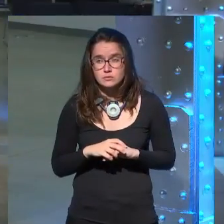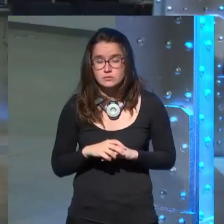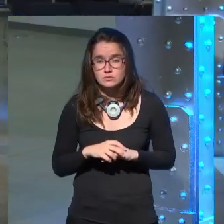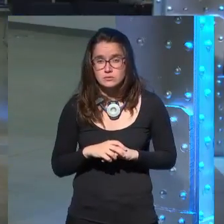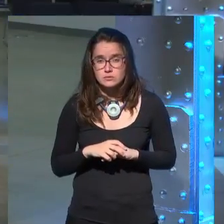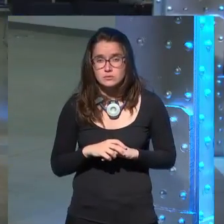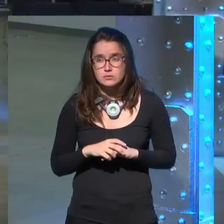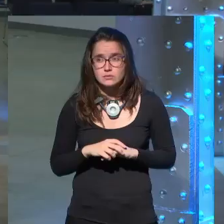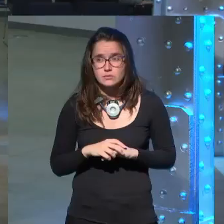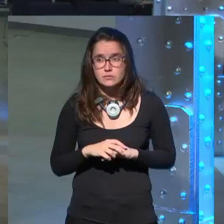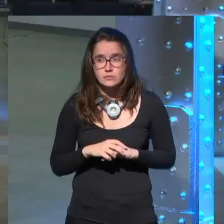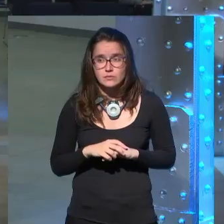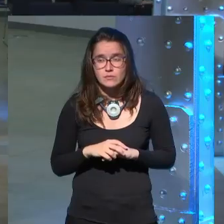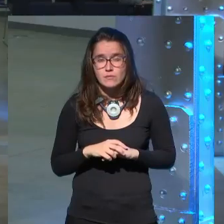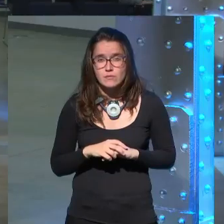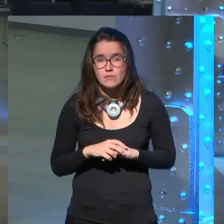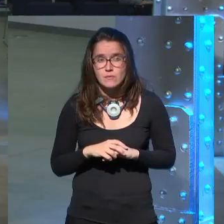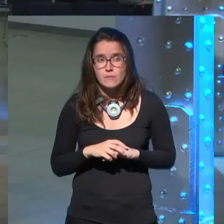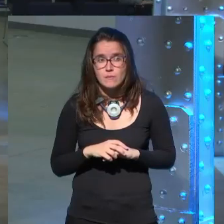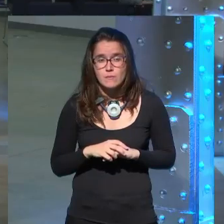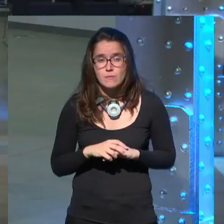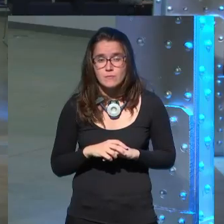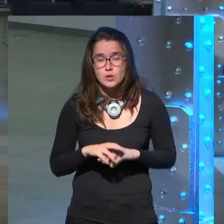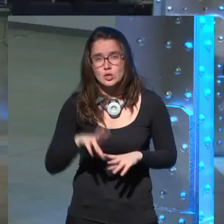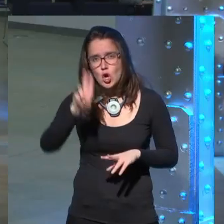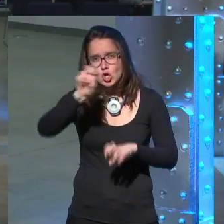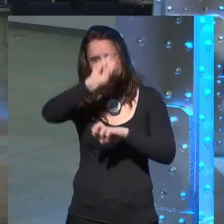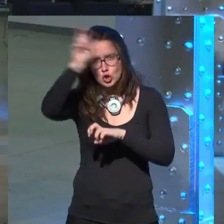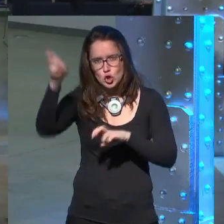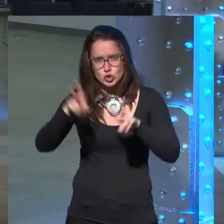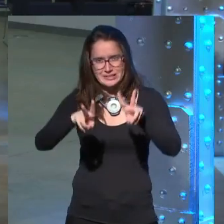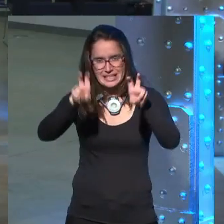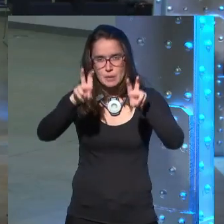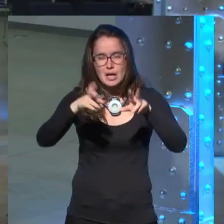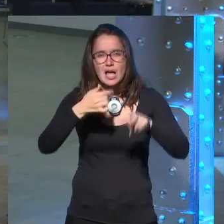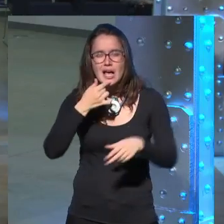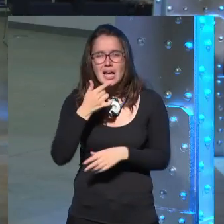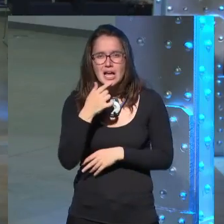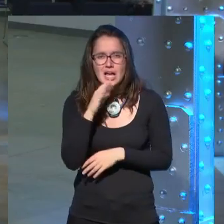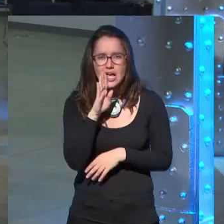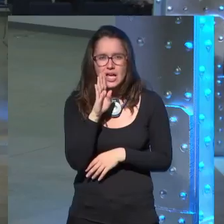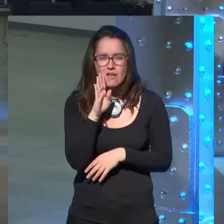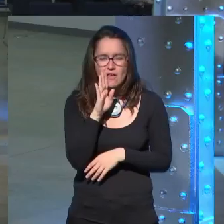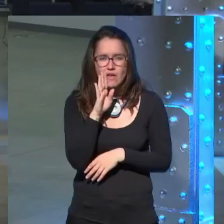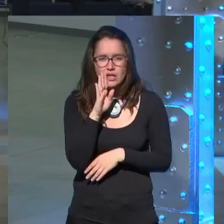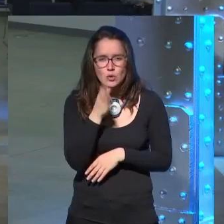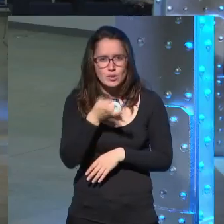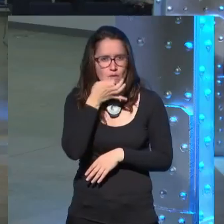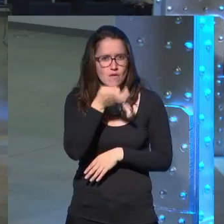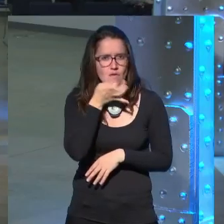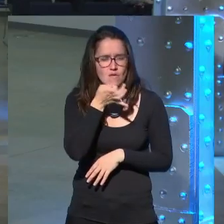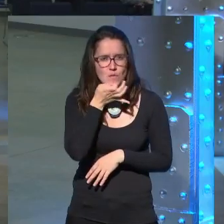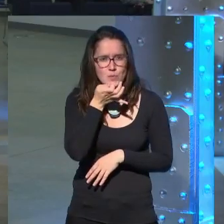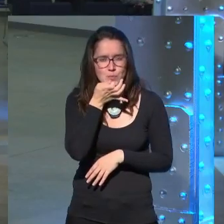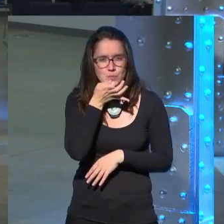Quiero abrir. I would like to open up a new subject. You mentioned in